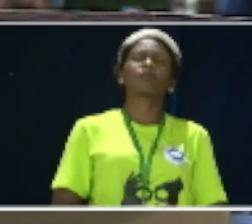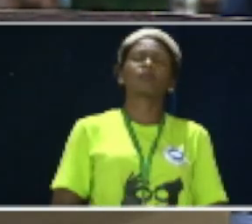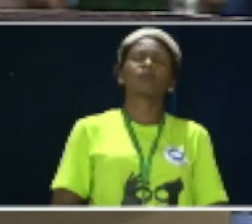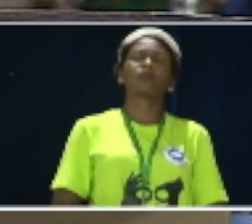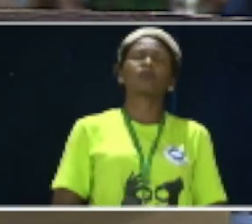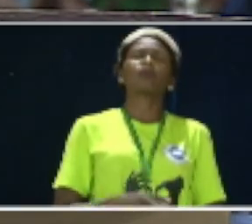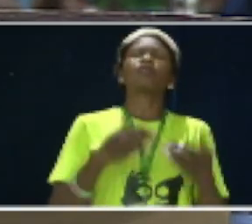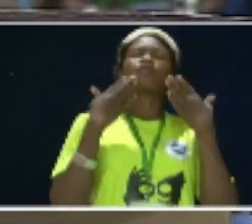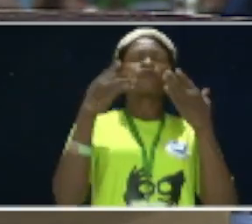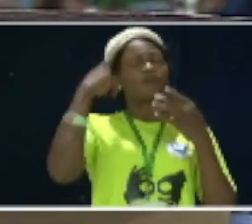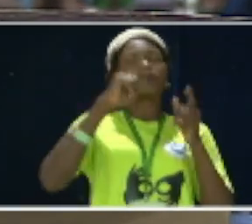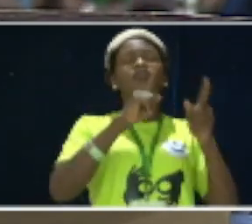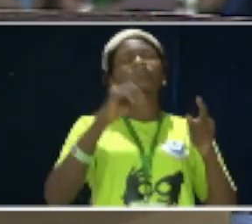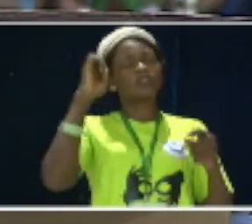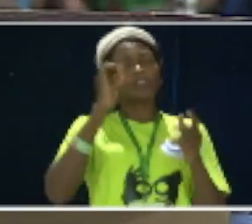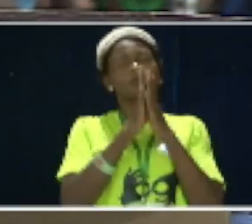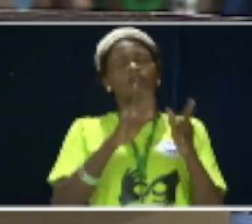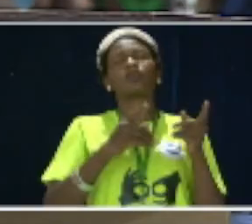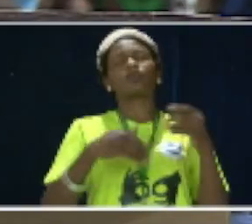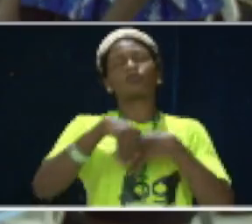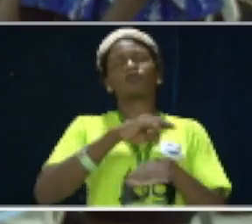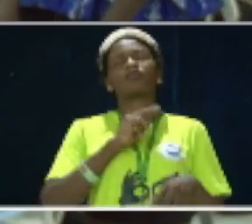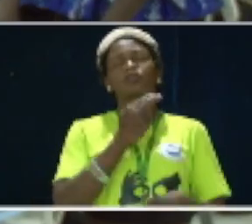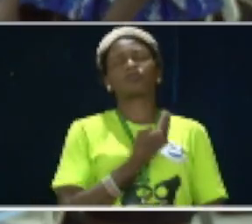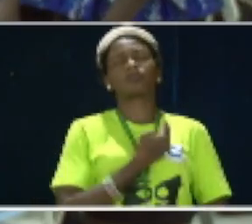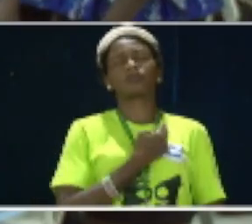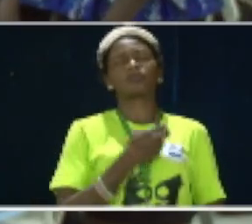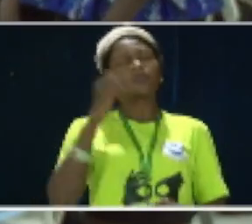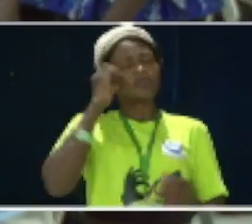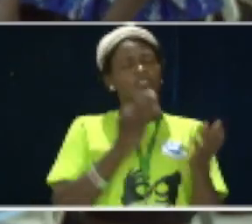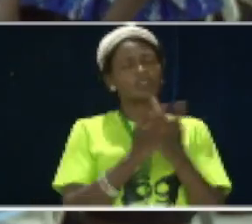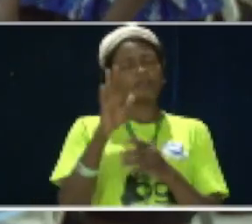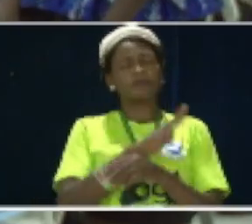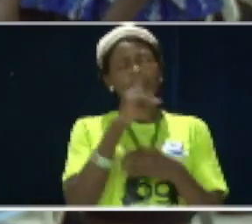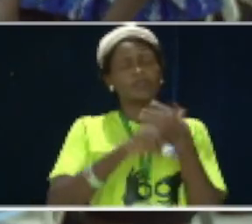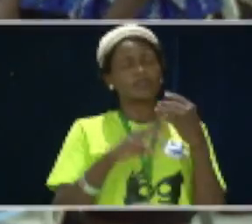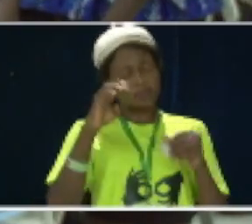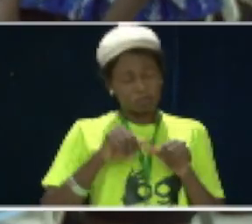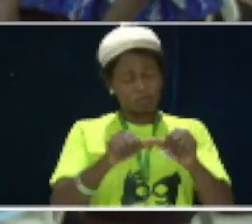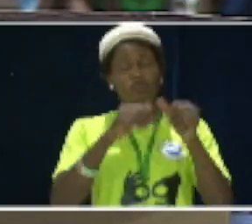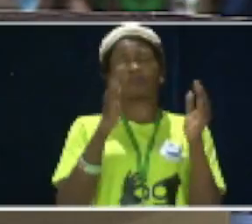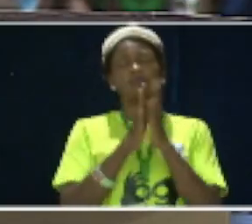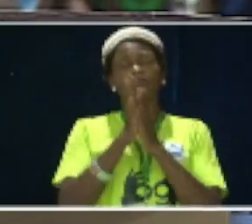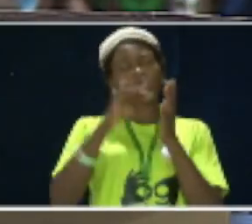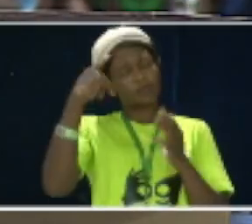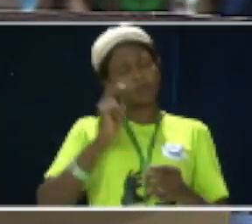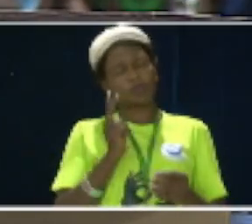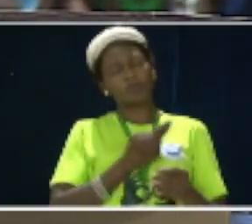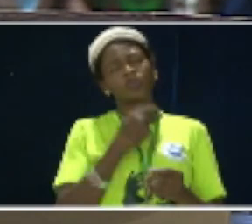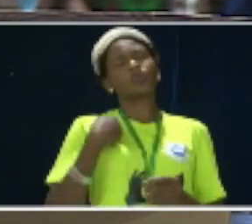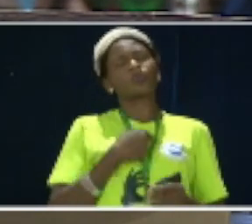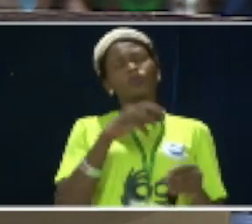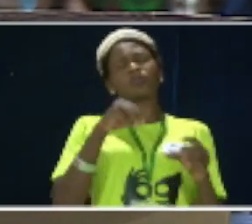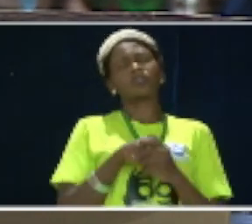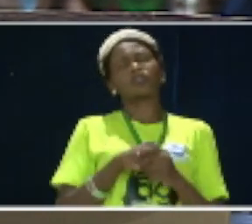for answering his prayer over us. His faithfulness in consistently praying for us. We in